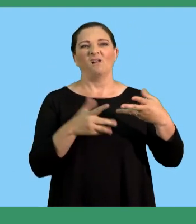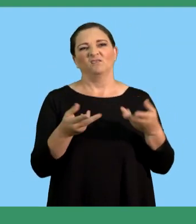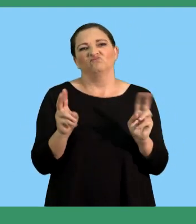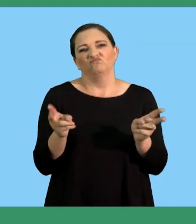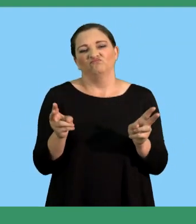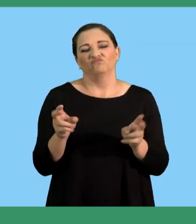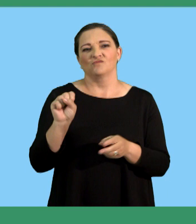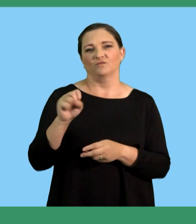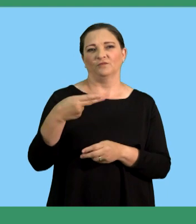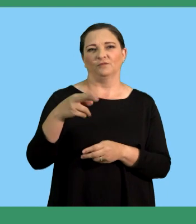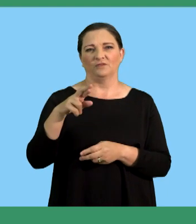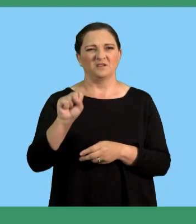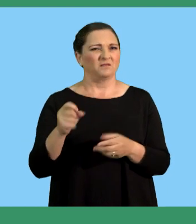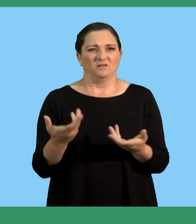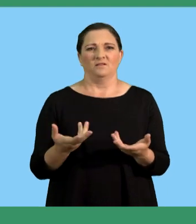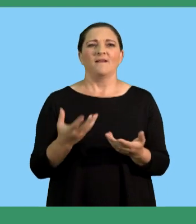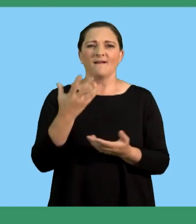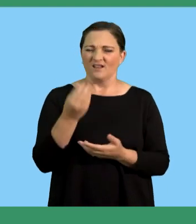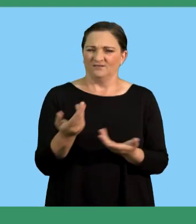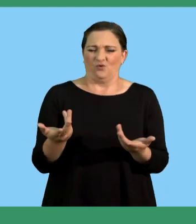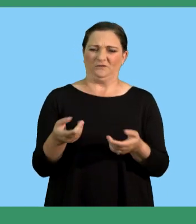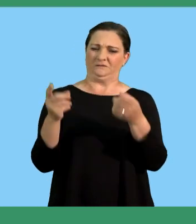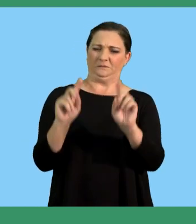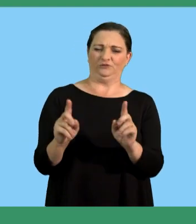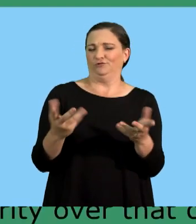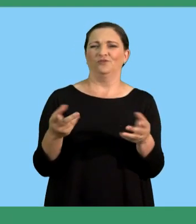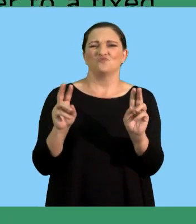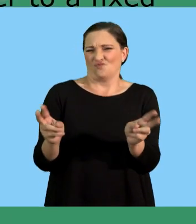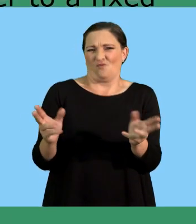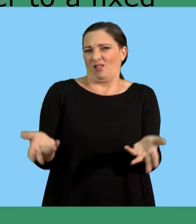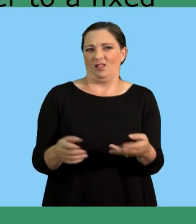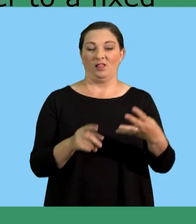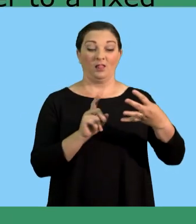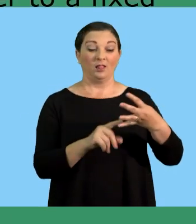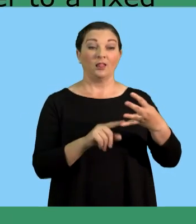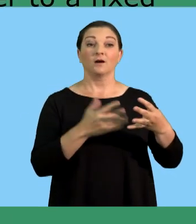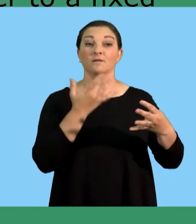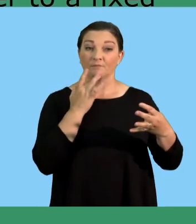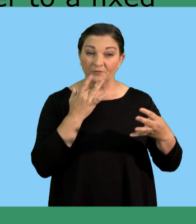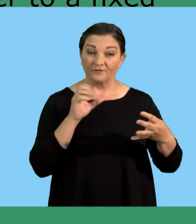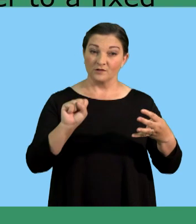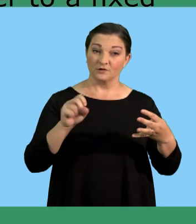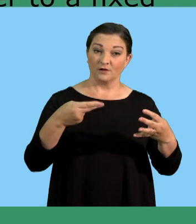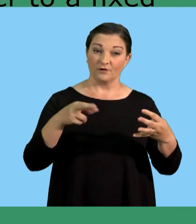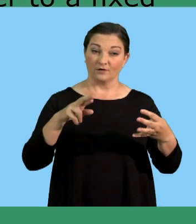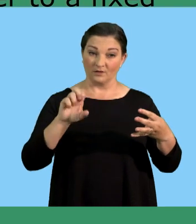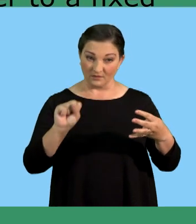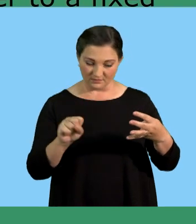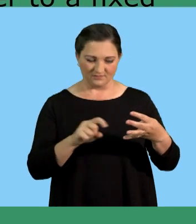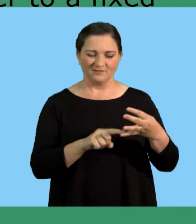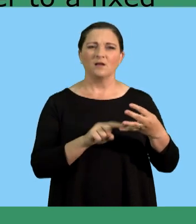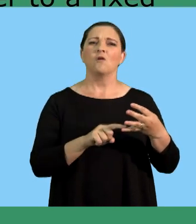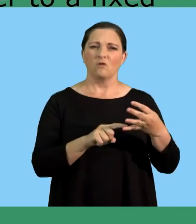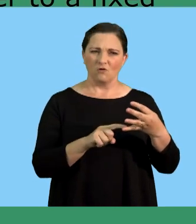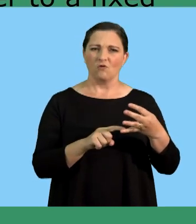now shares which have no special feature, and we'll discuss that during a lesson. Then preference shares refers to shares which